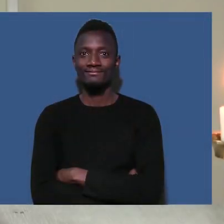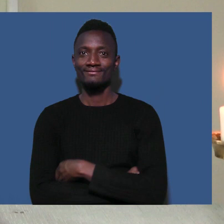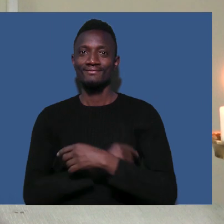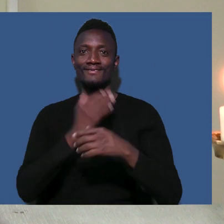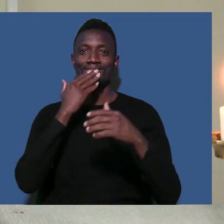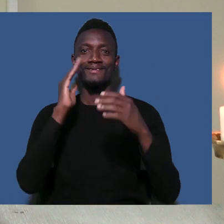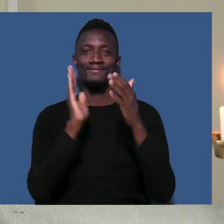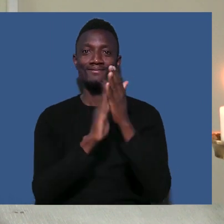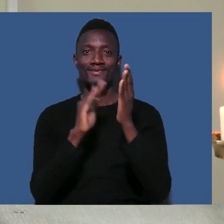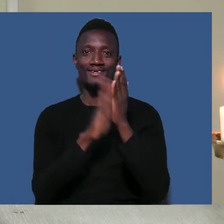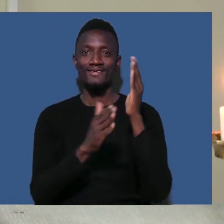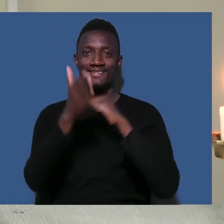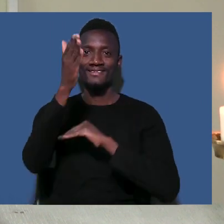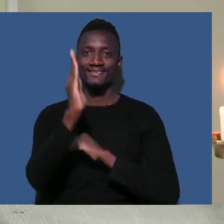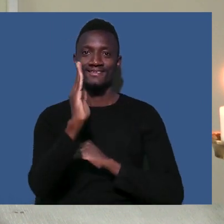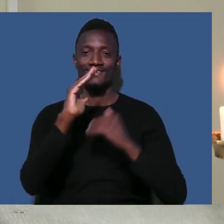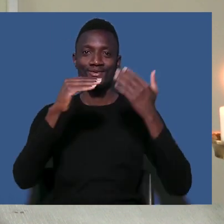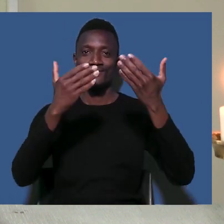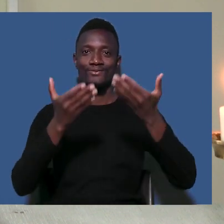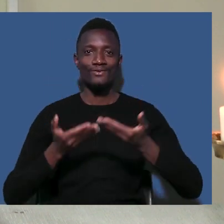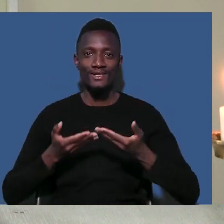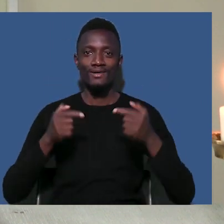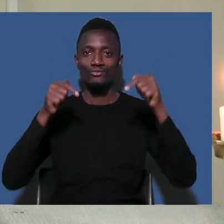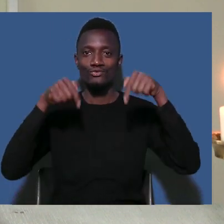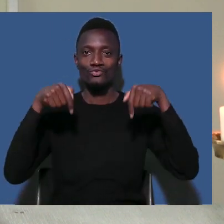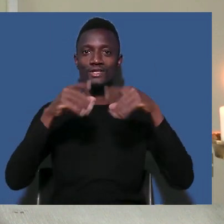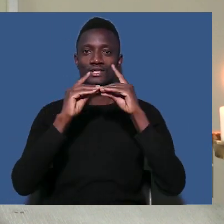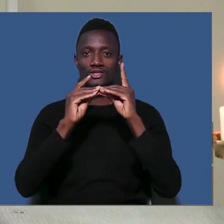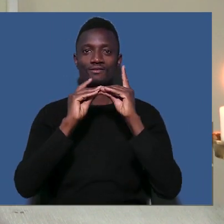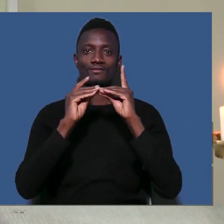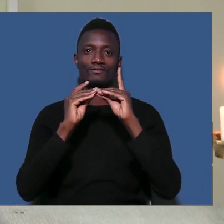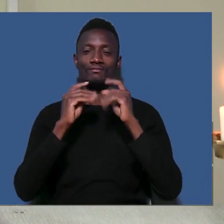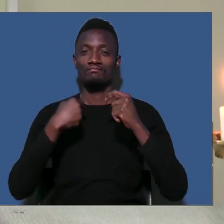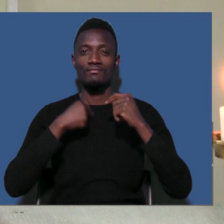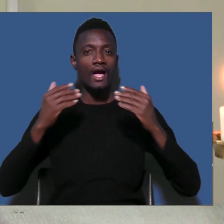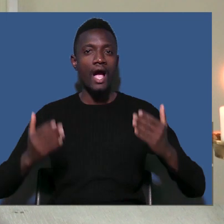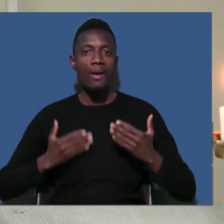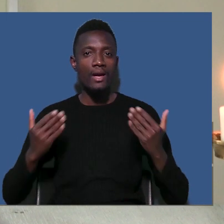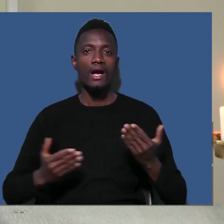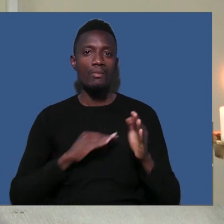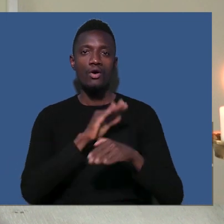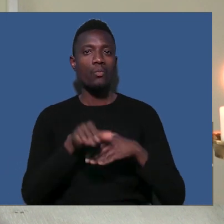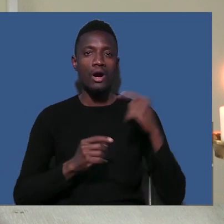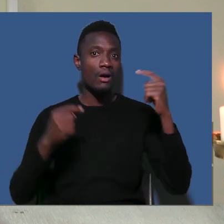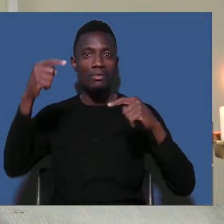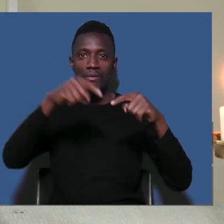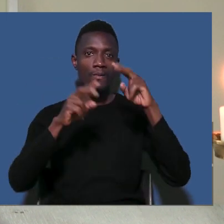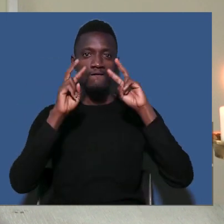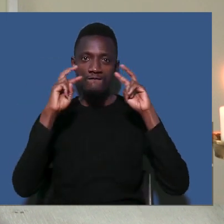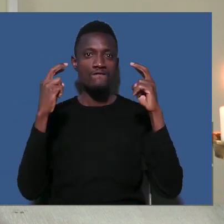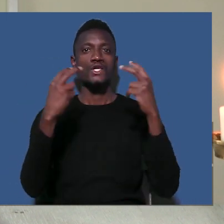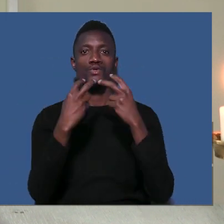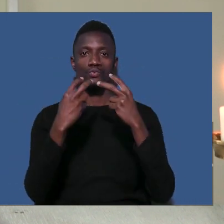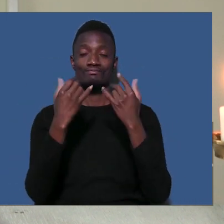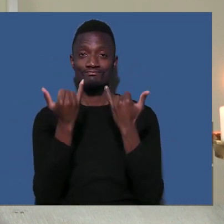Praise God. Welcome to today's devotion. I'm glad that you're here. And even as we reflect